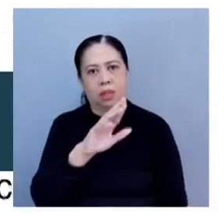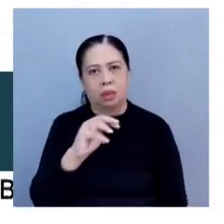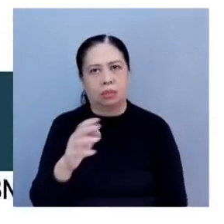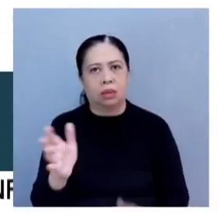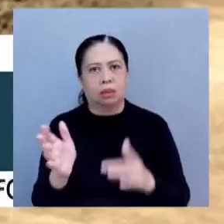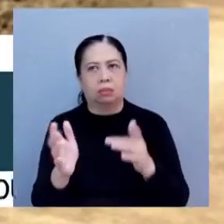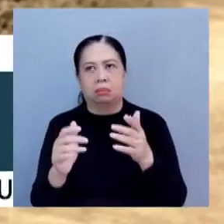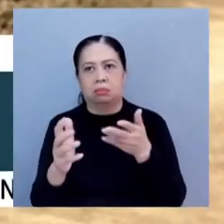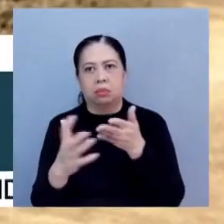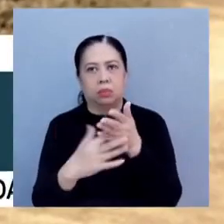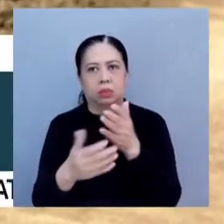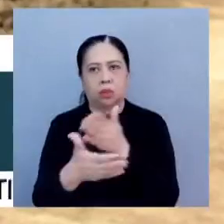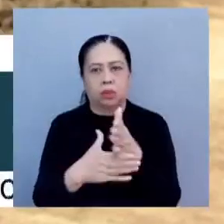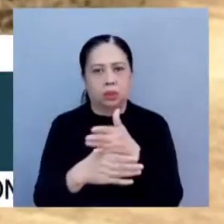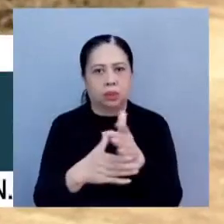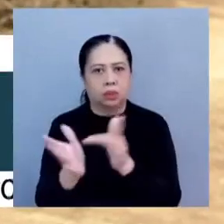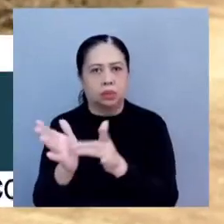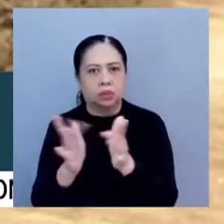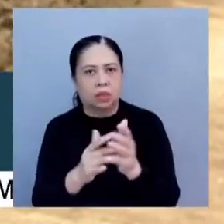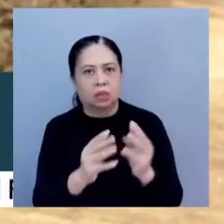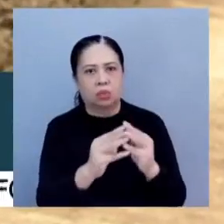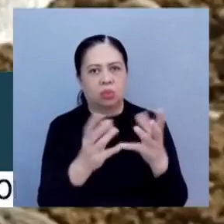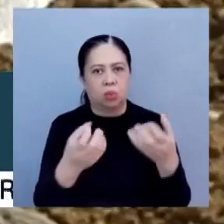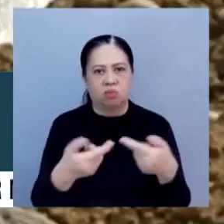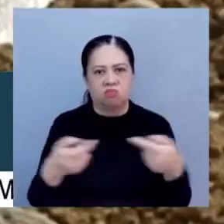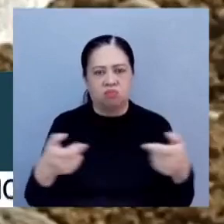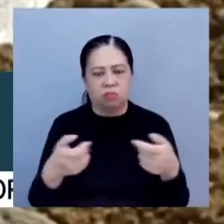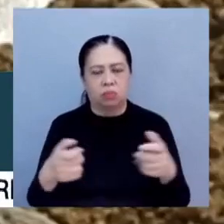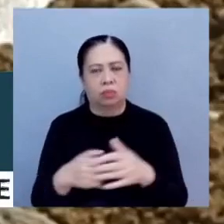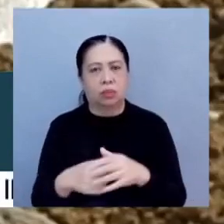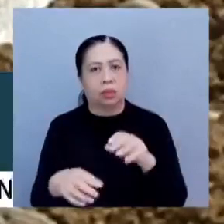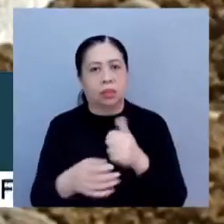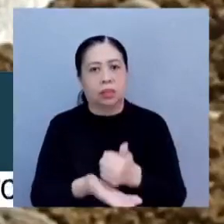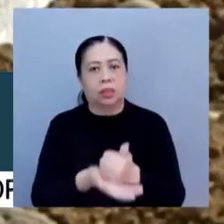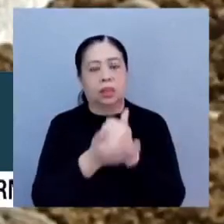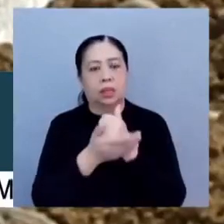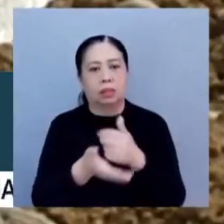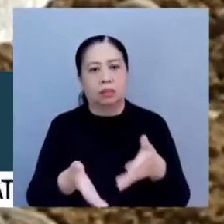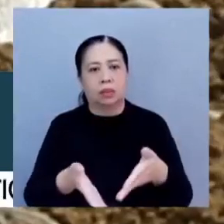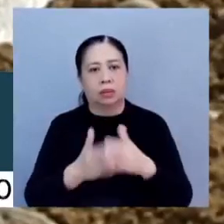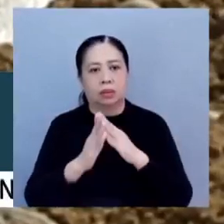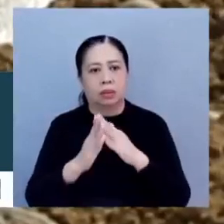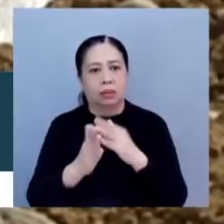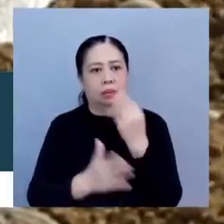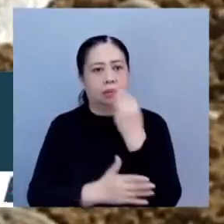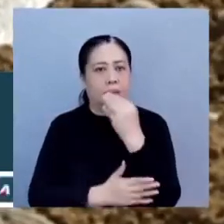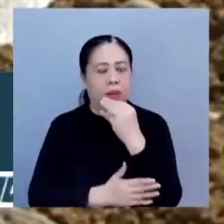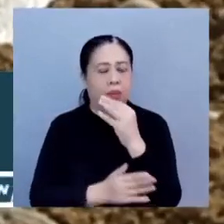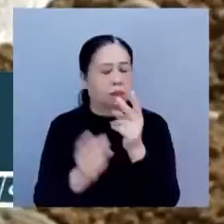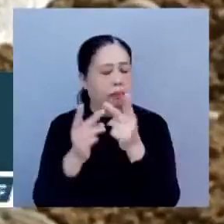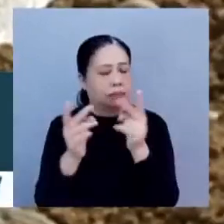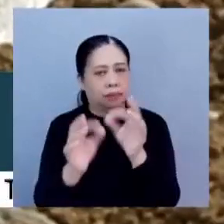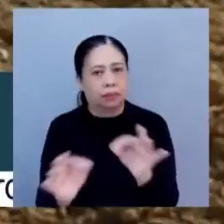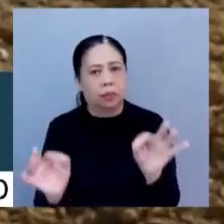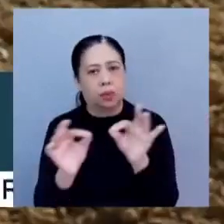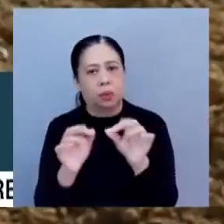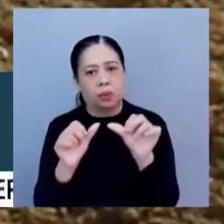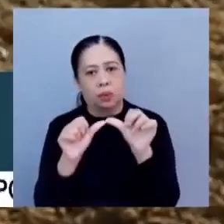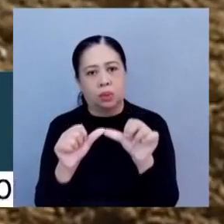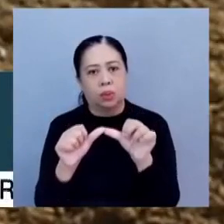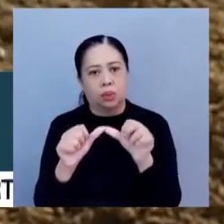and Muslims. The rehabilitation of Marawi is essential to sustain